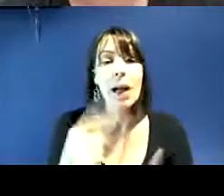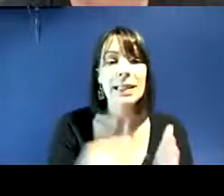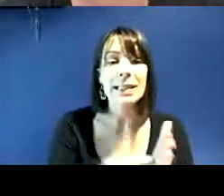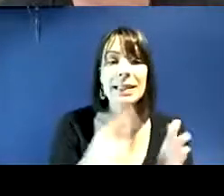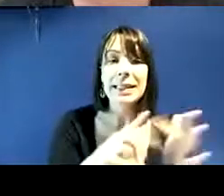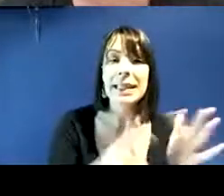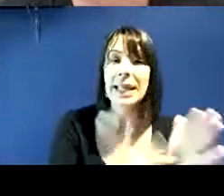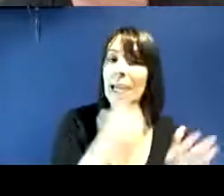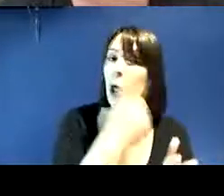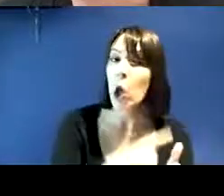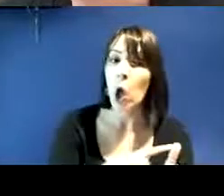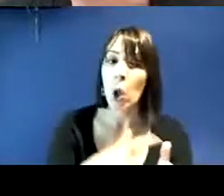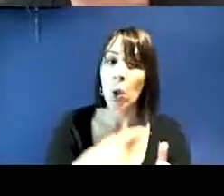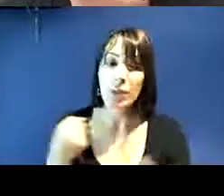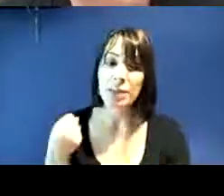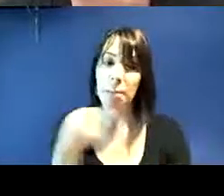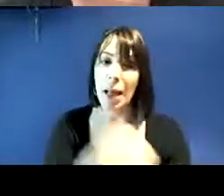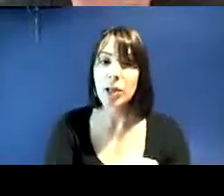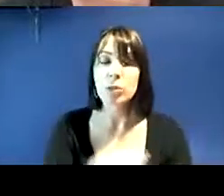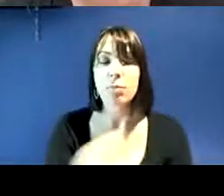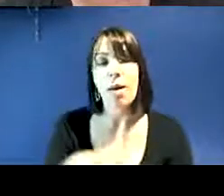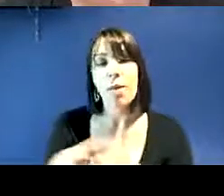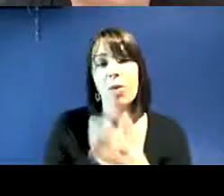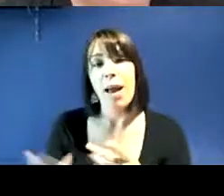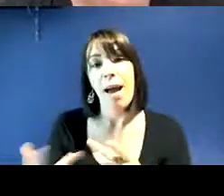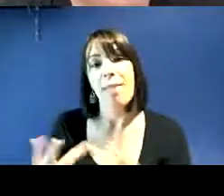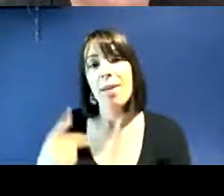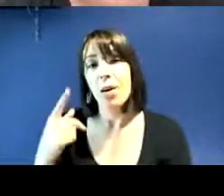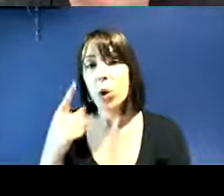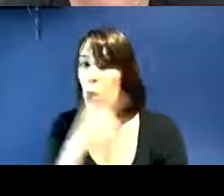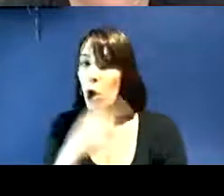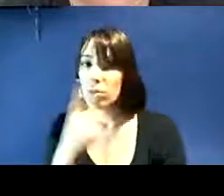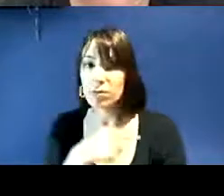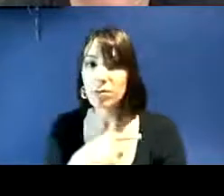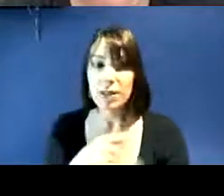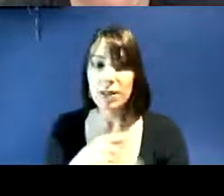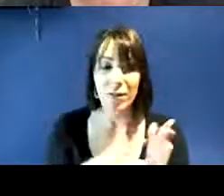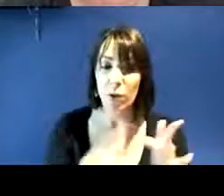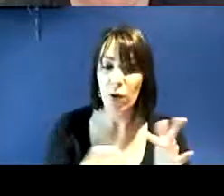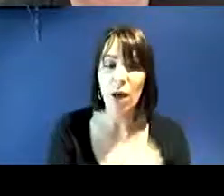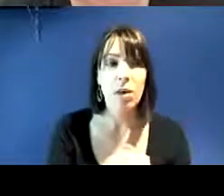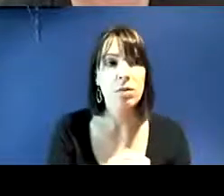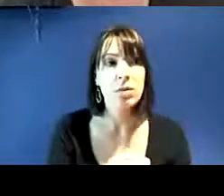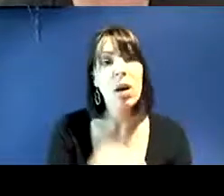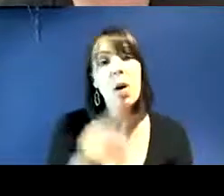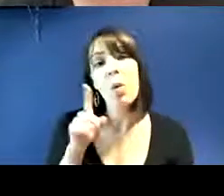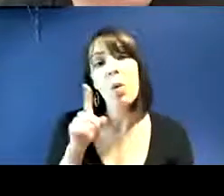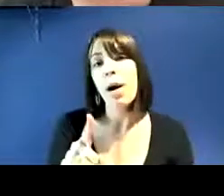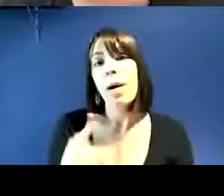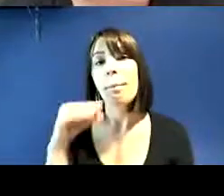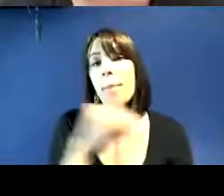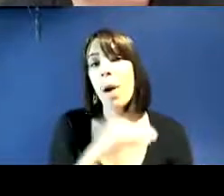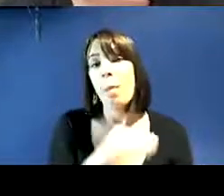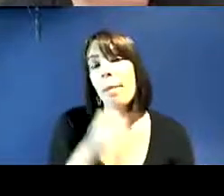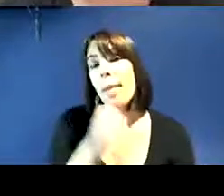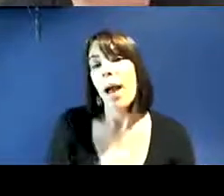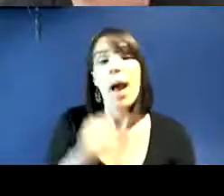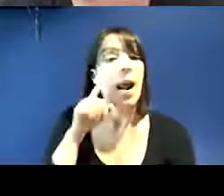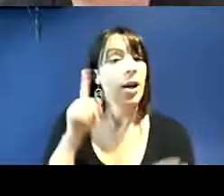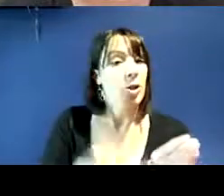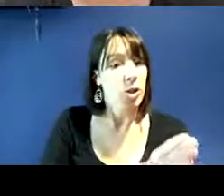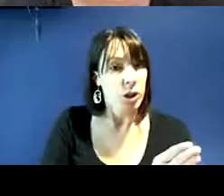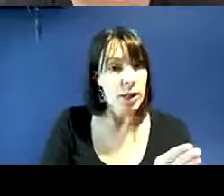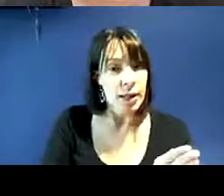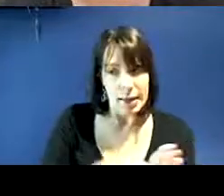park in regional Victoria. A Melbourne man last year lured a woman with an intellectual disability into a